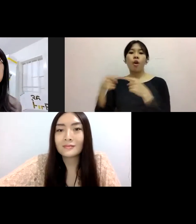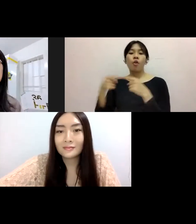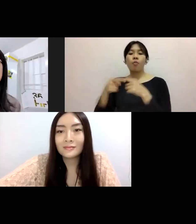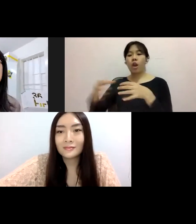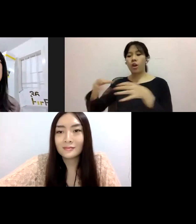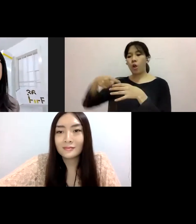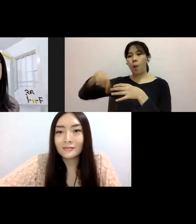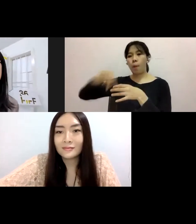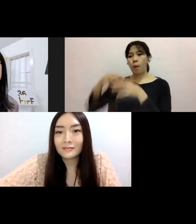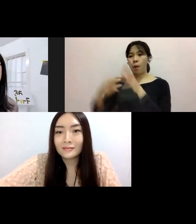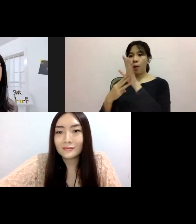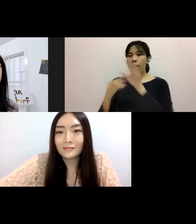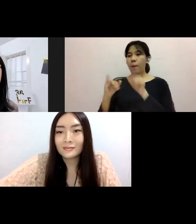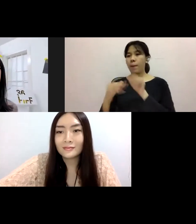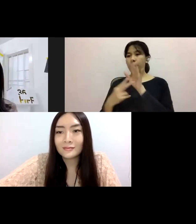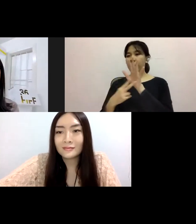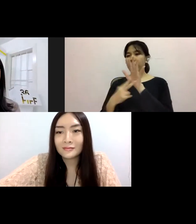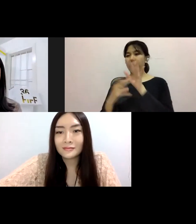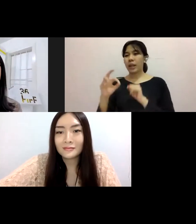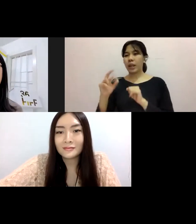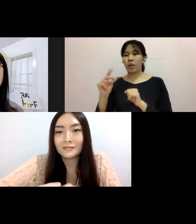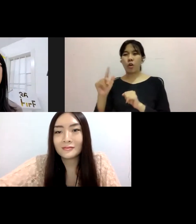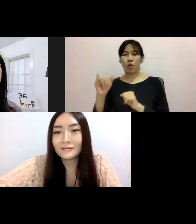and basically.